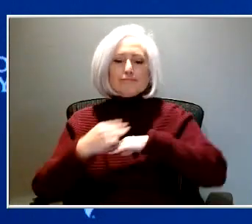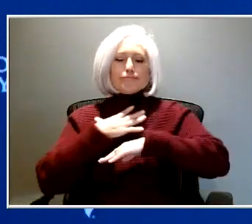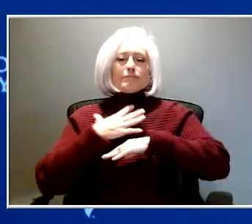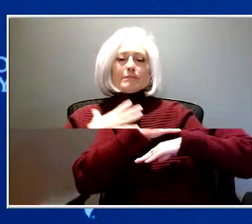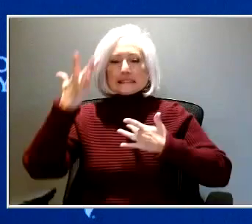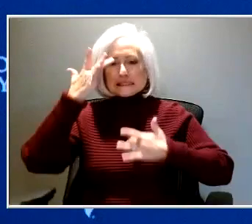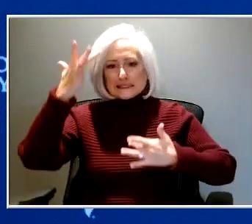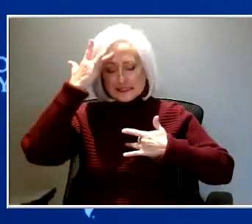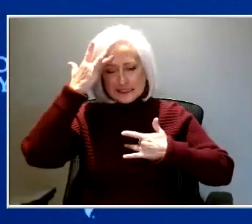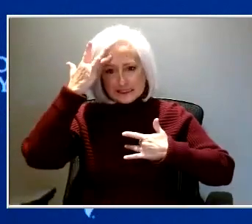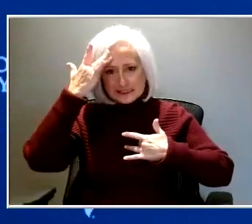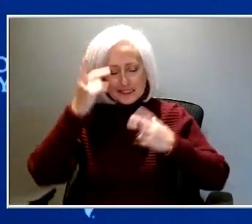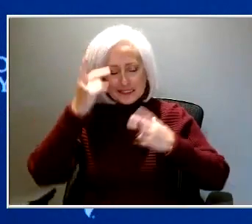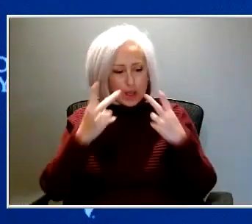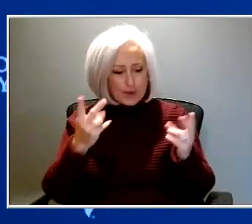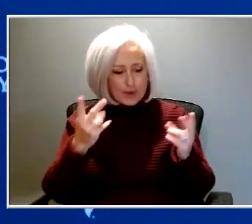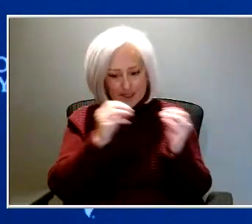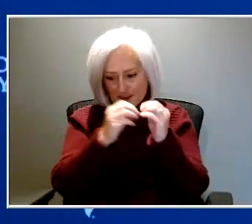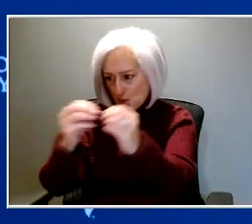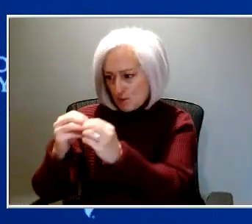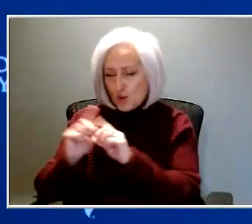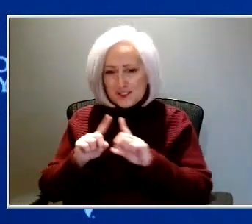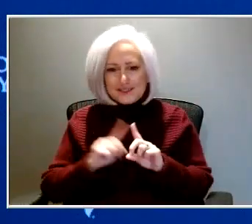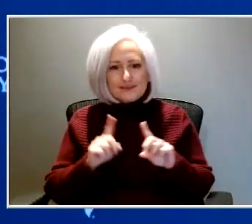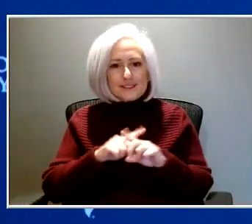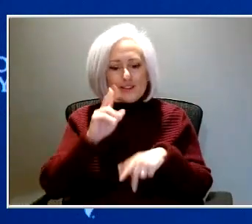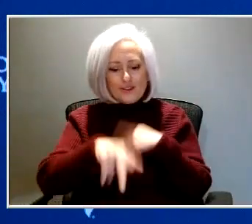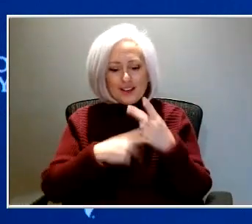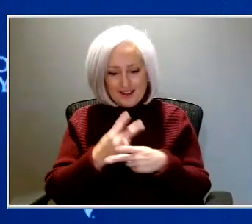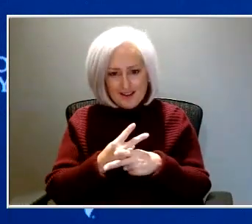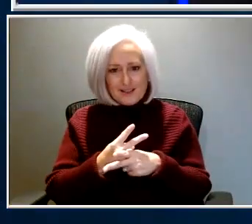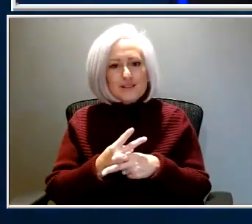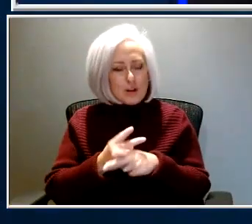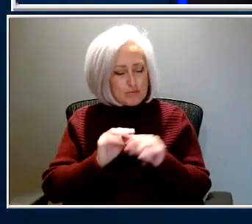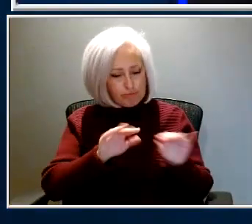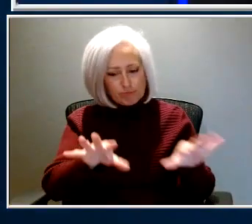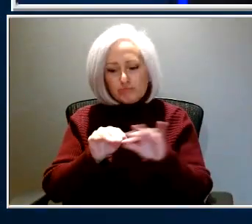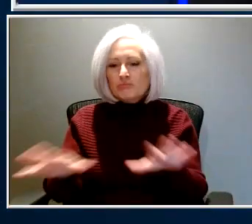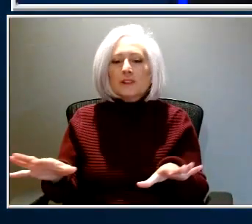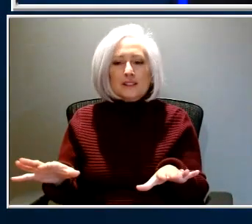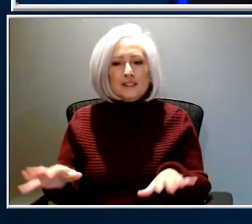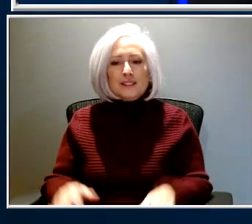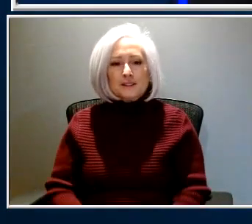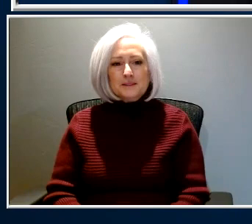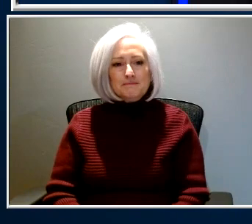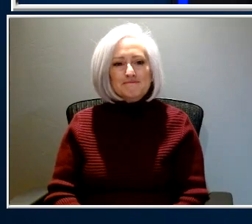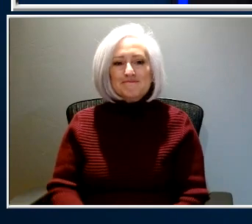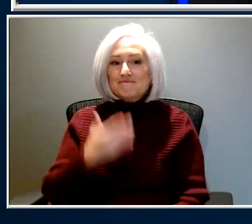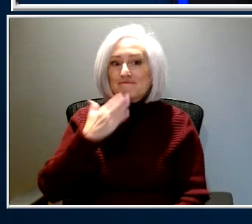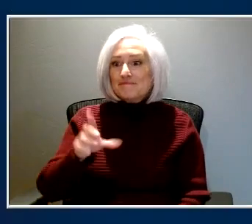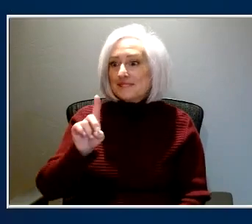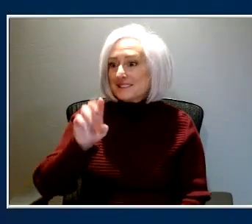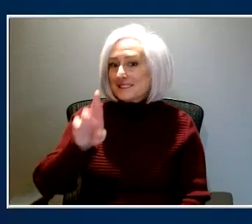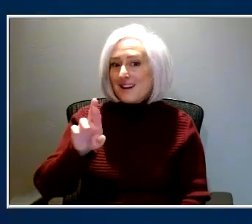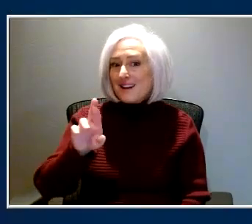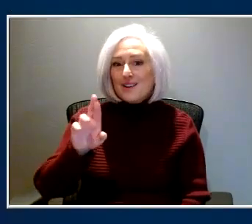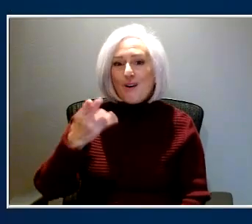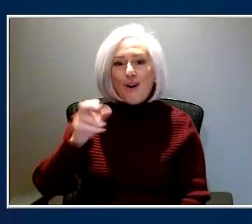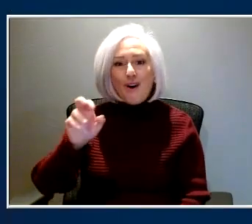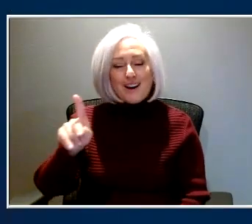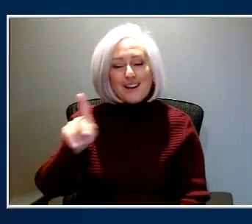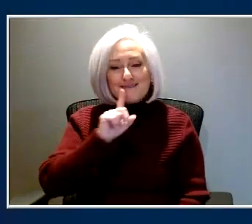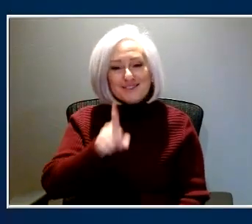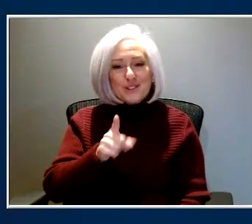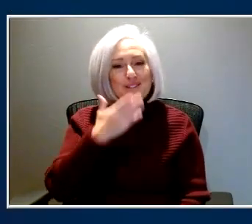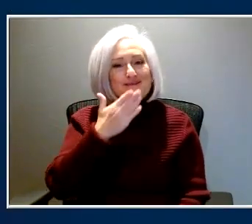seeing more and more, as you said, Jessica, continuing to spread and seeing stories about them. Doc Hawk, so true. Thank you so much. And thanks to all of our